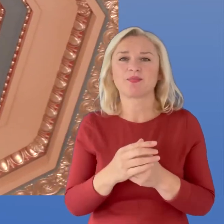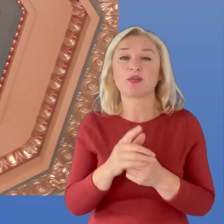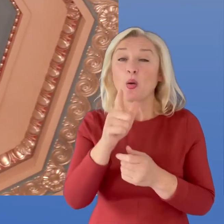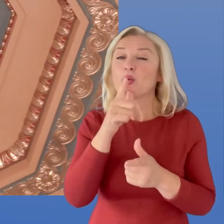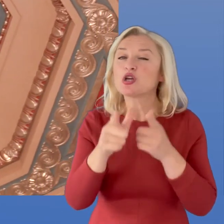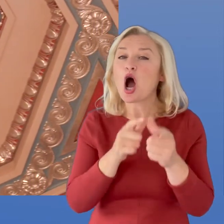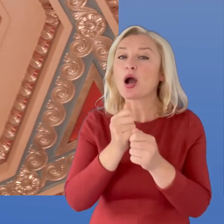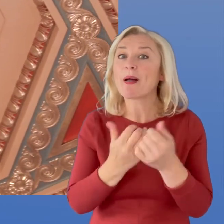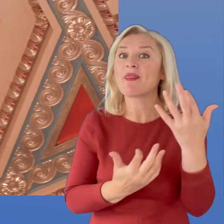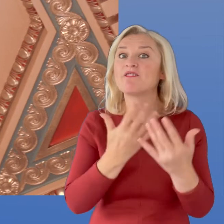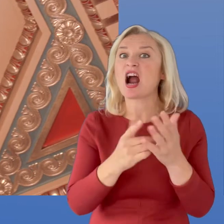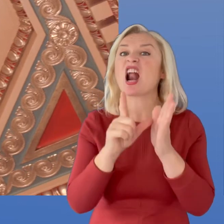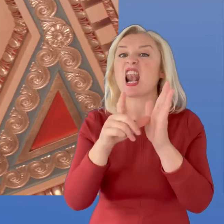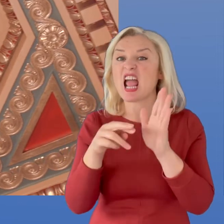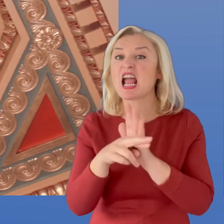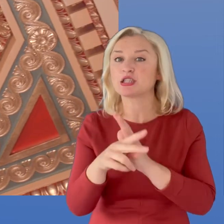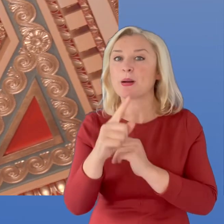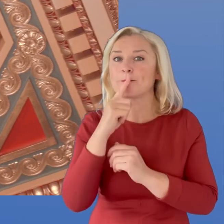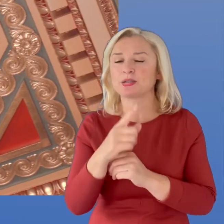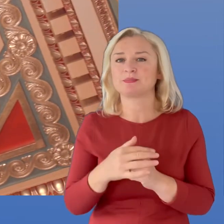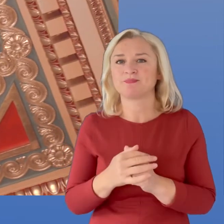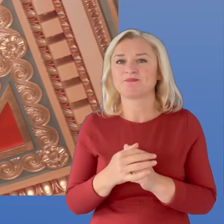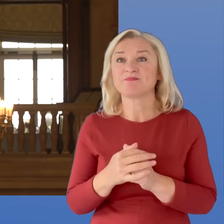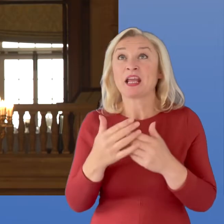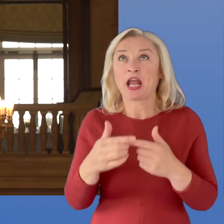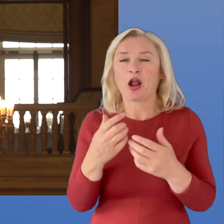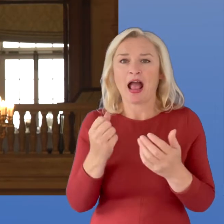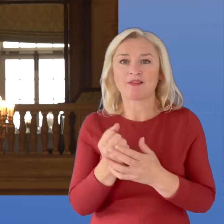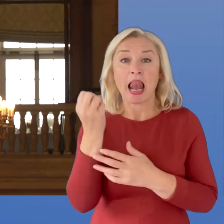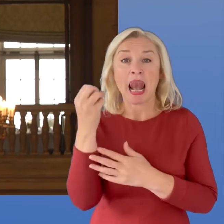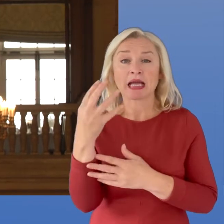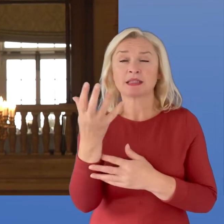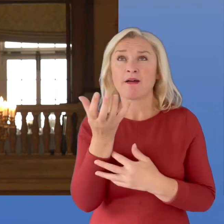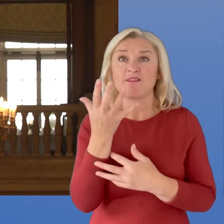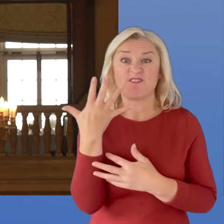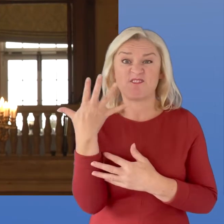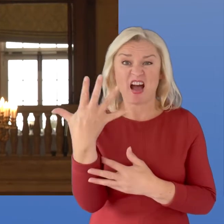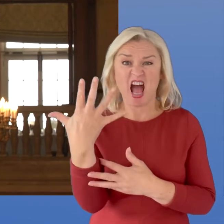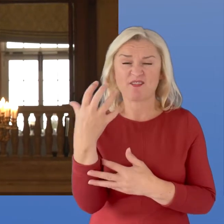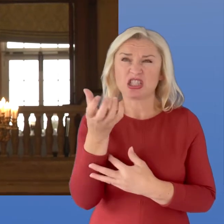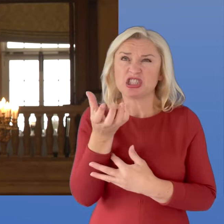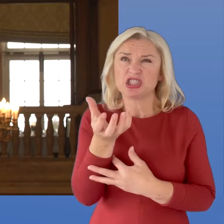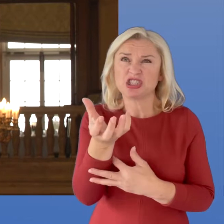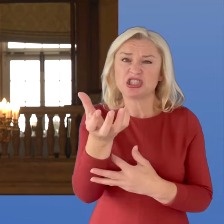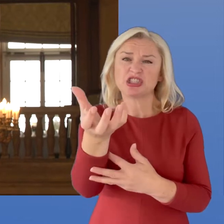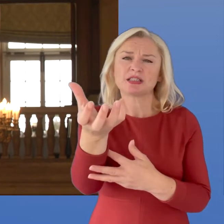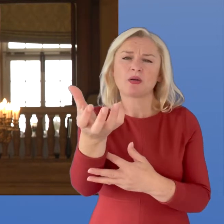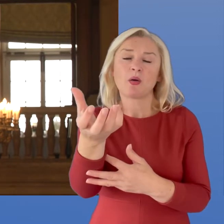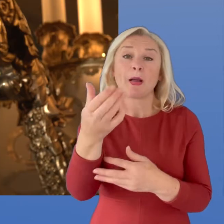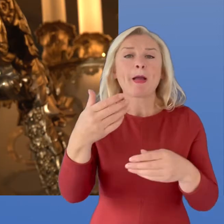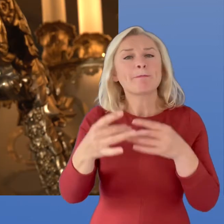all. We'll tell you more about the fire later in the tour. 5 stunning chandeliers grace the Great Hall